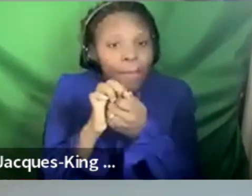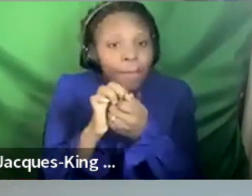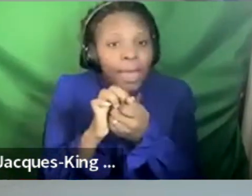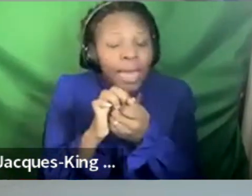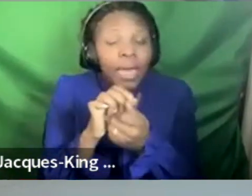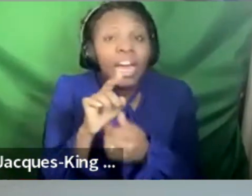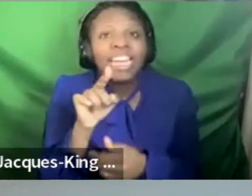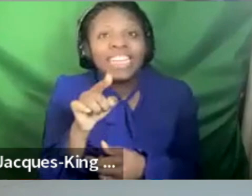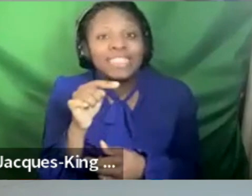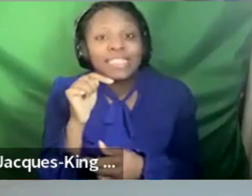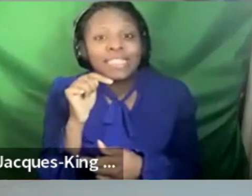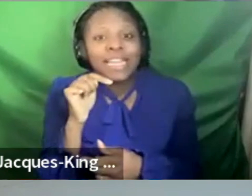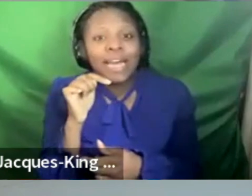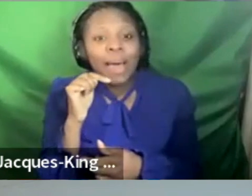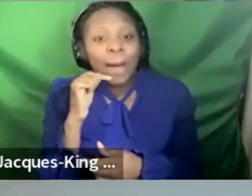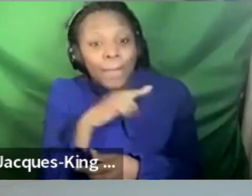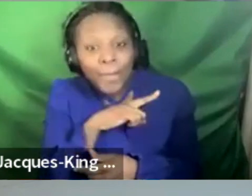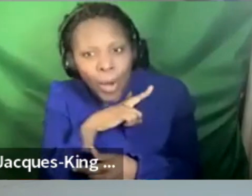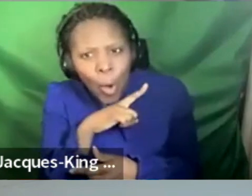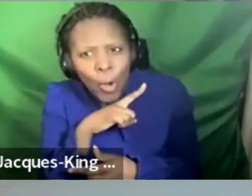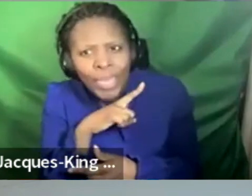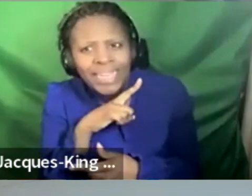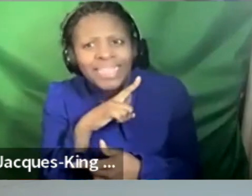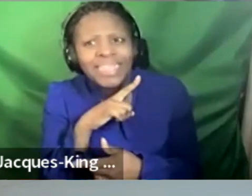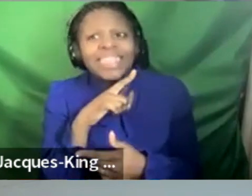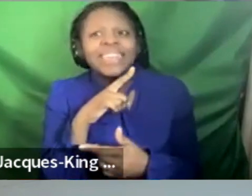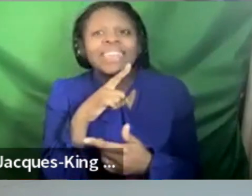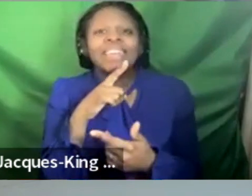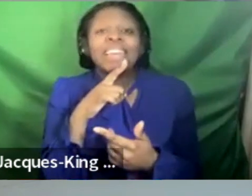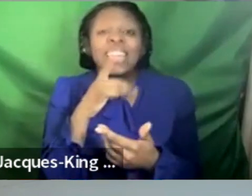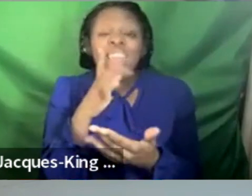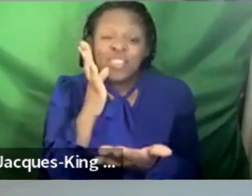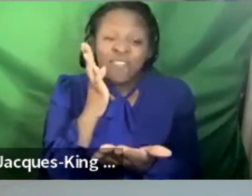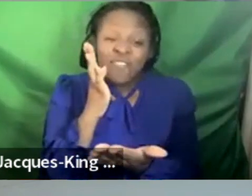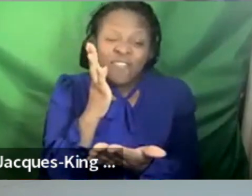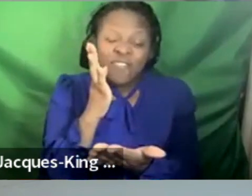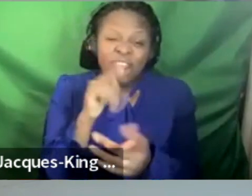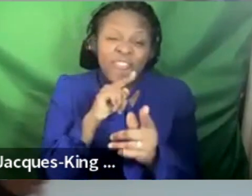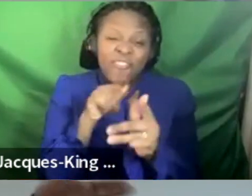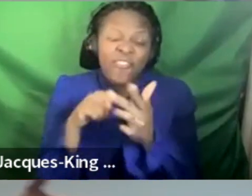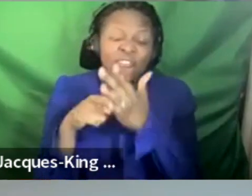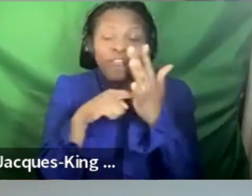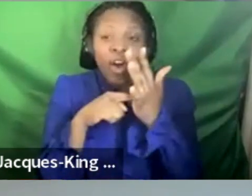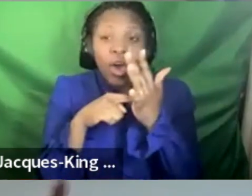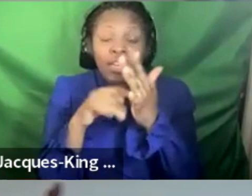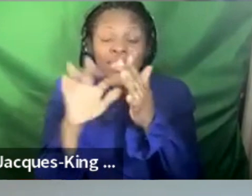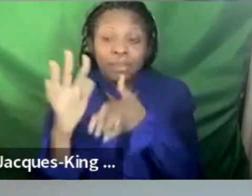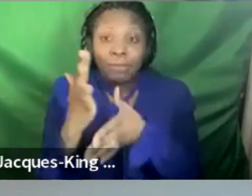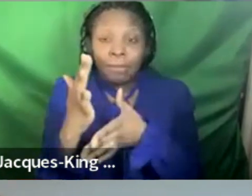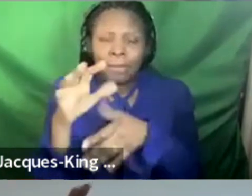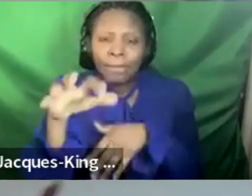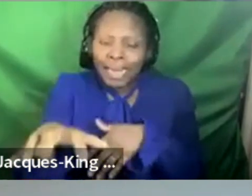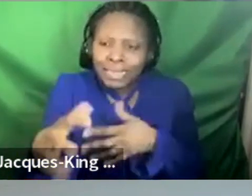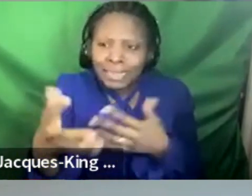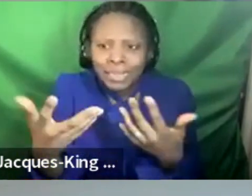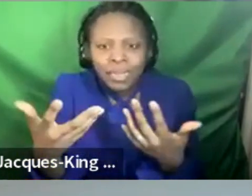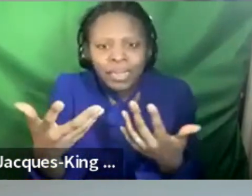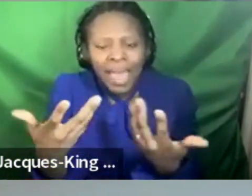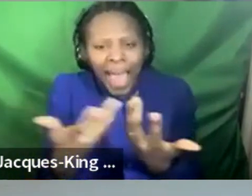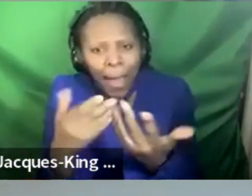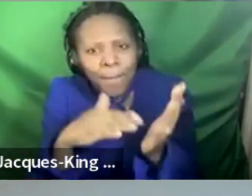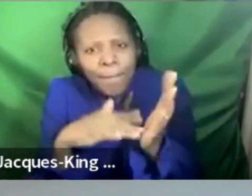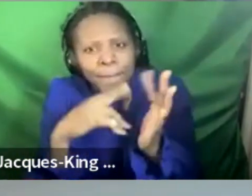know how meta you can get beyond that, right? So again, I think he's offering us so much freedom.